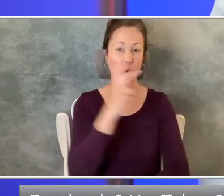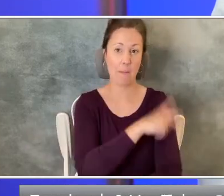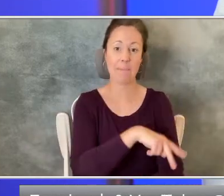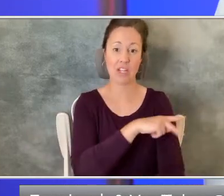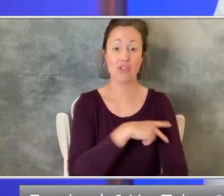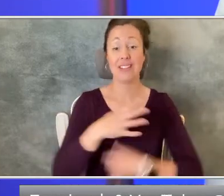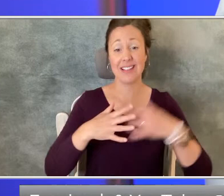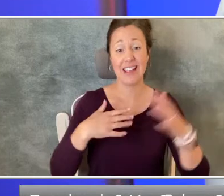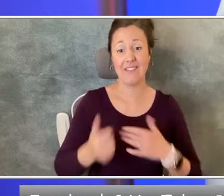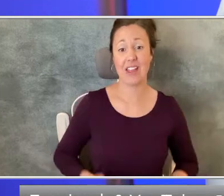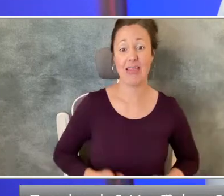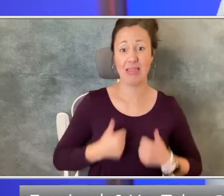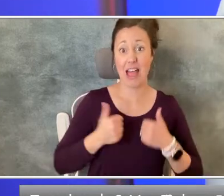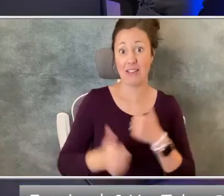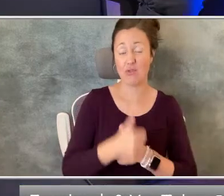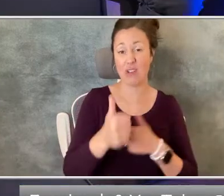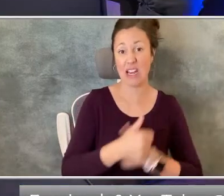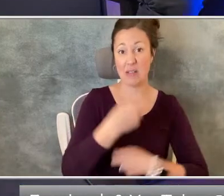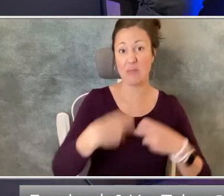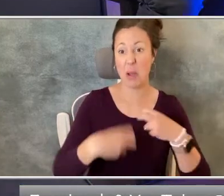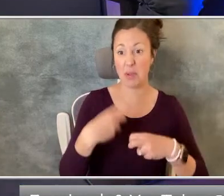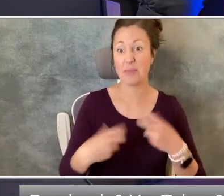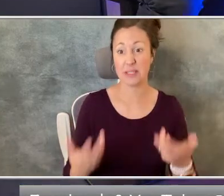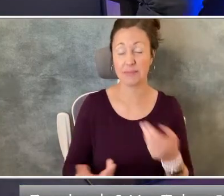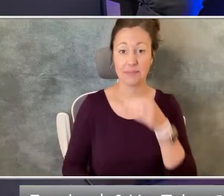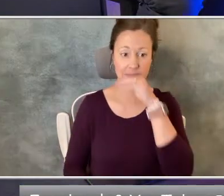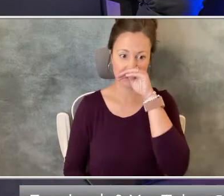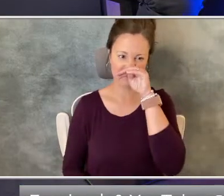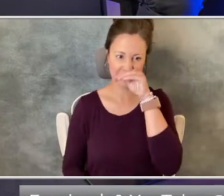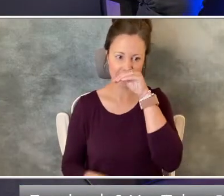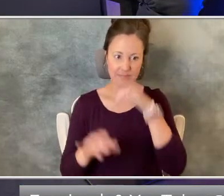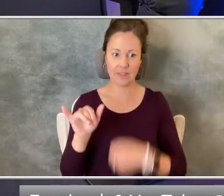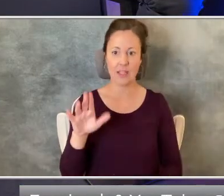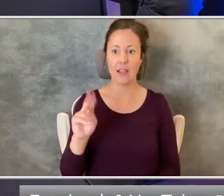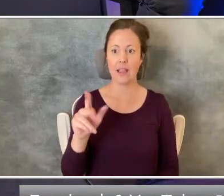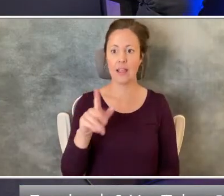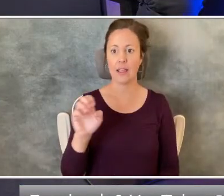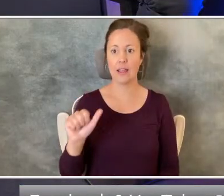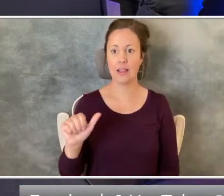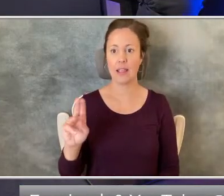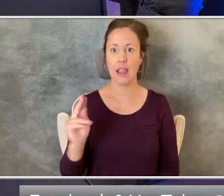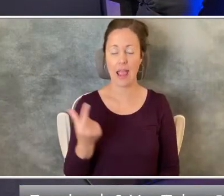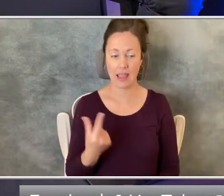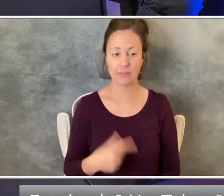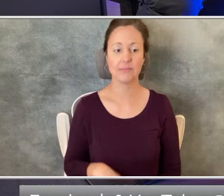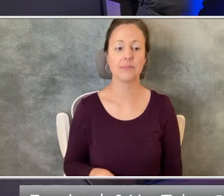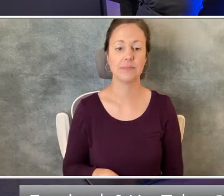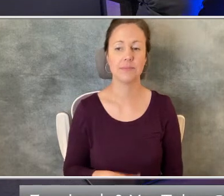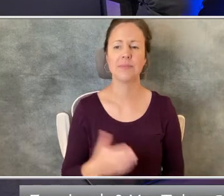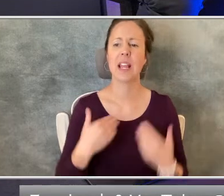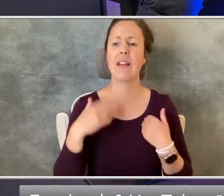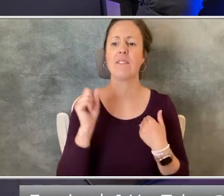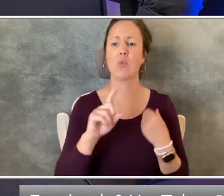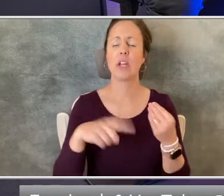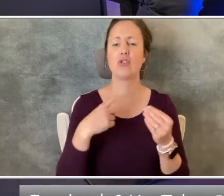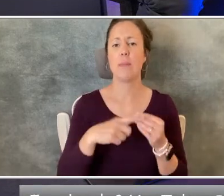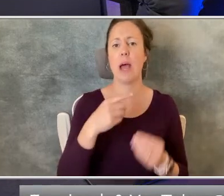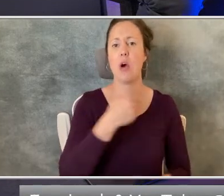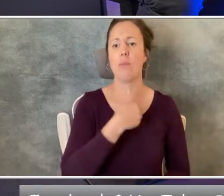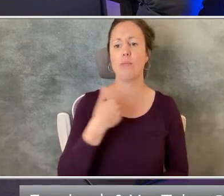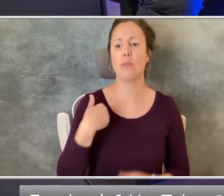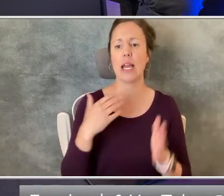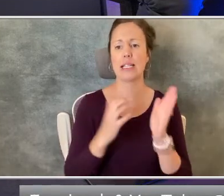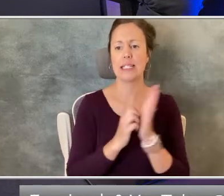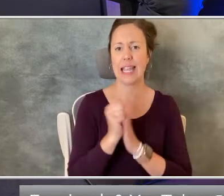problems like that which Gene faced. Yen Liang, one of our loyal Facebook viewers, has a question about breast cancer. He writes, breast